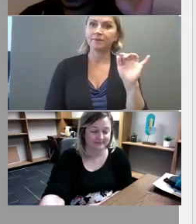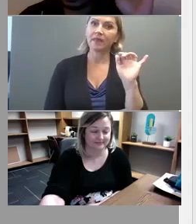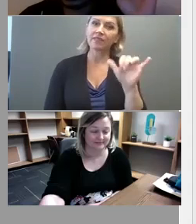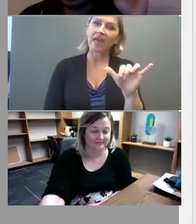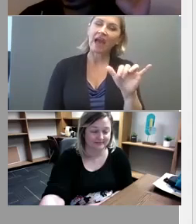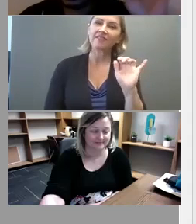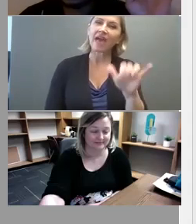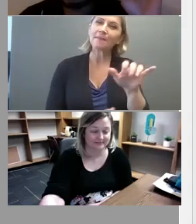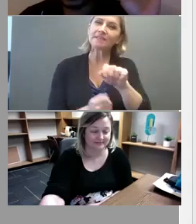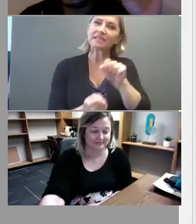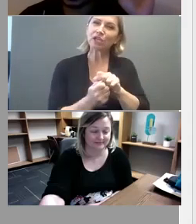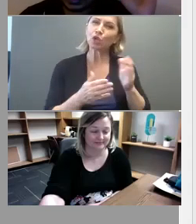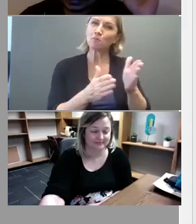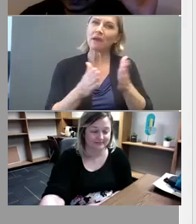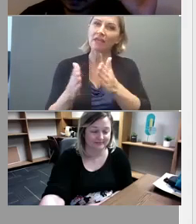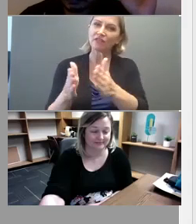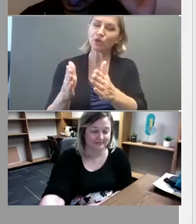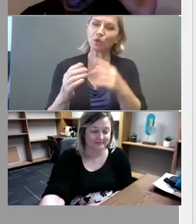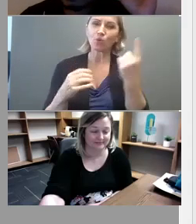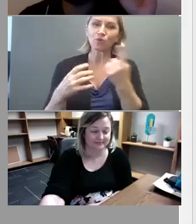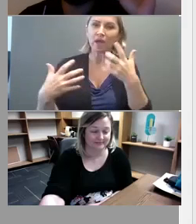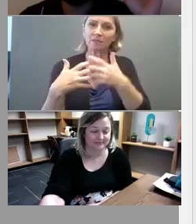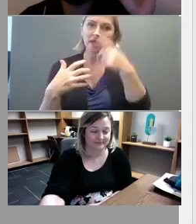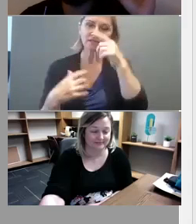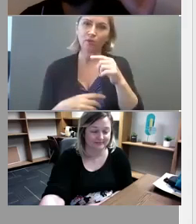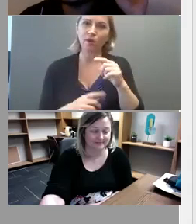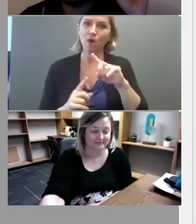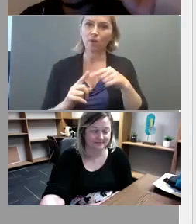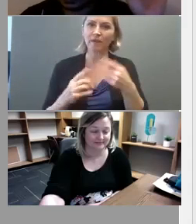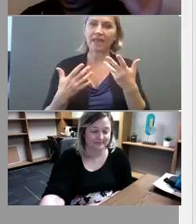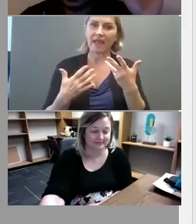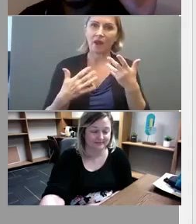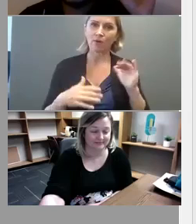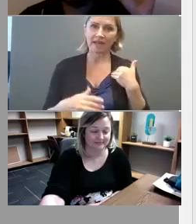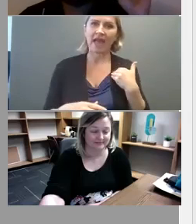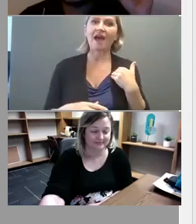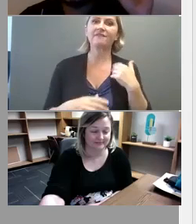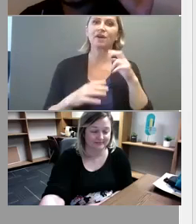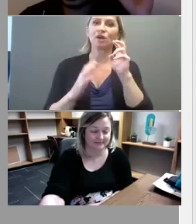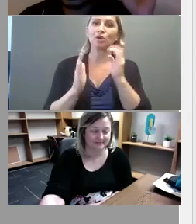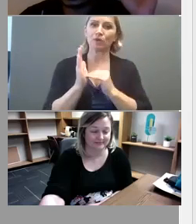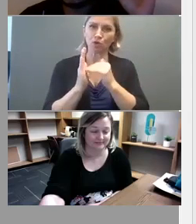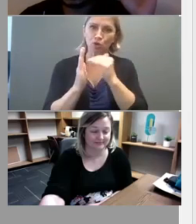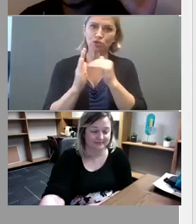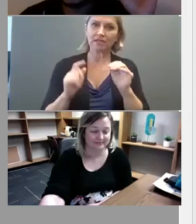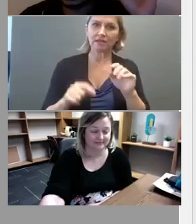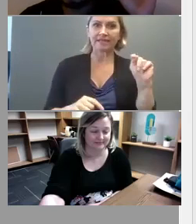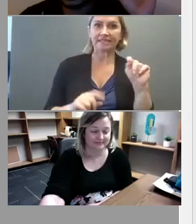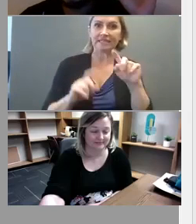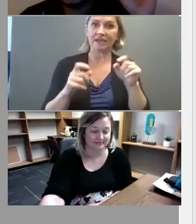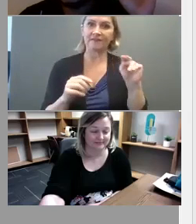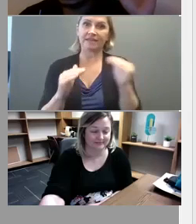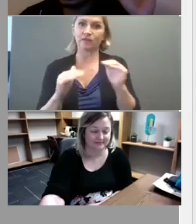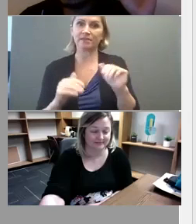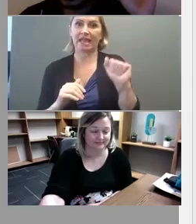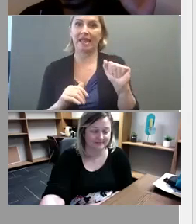this particular method only applies to cases where we have a recurrence relation like this, where we have T of n equals to a